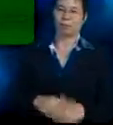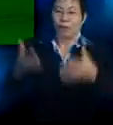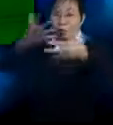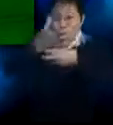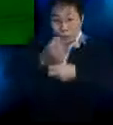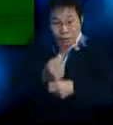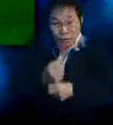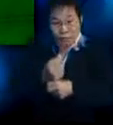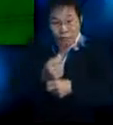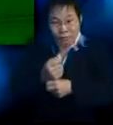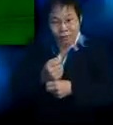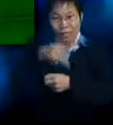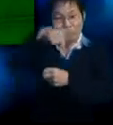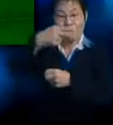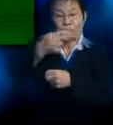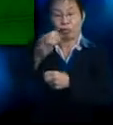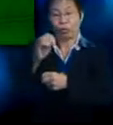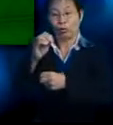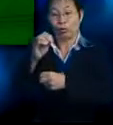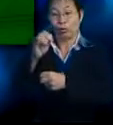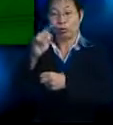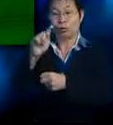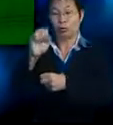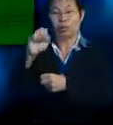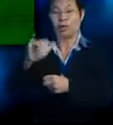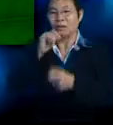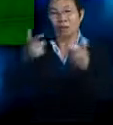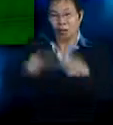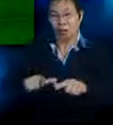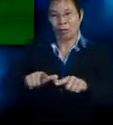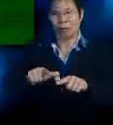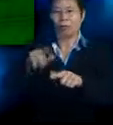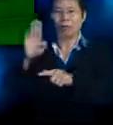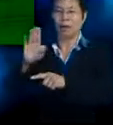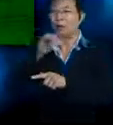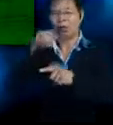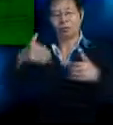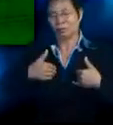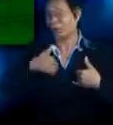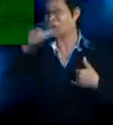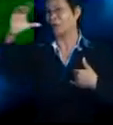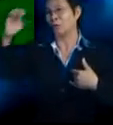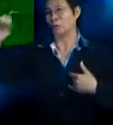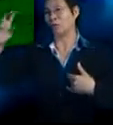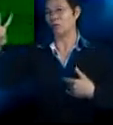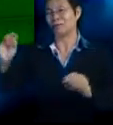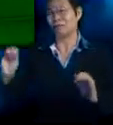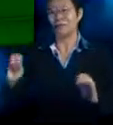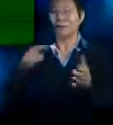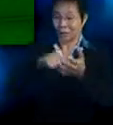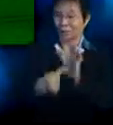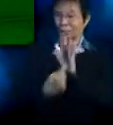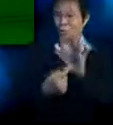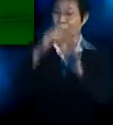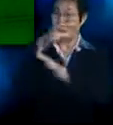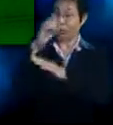Conclusion: photosynthesis did not occur in leaf B because there is no carbon dioxide. This shows